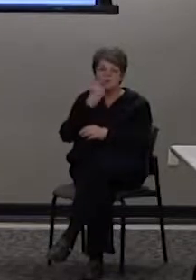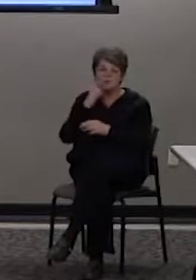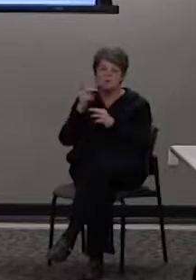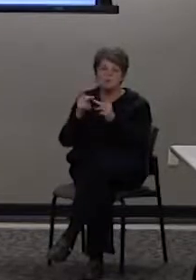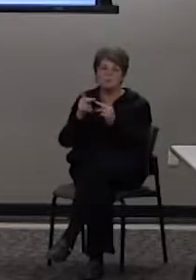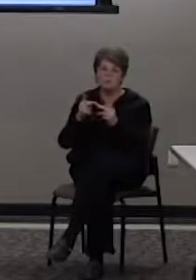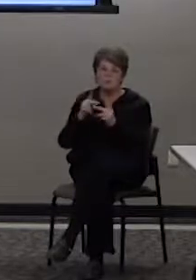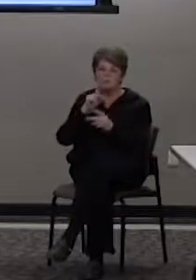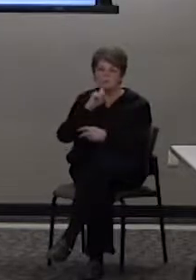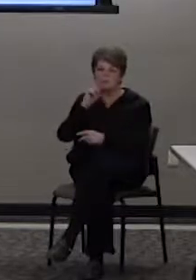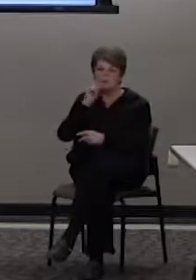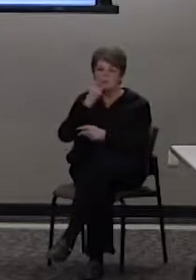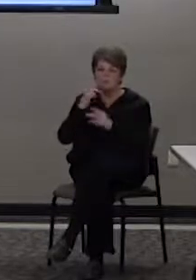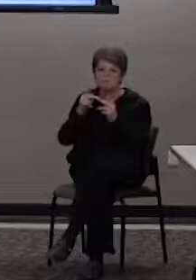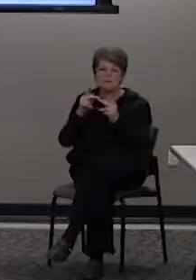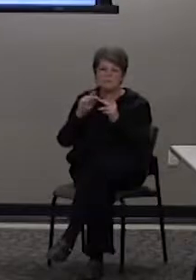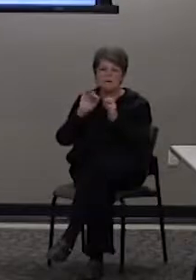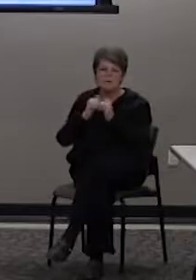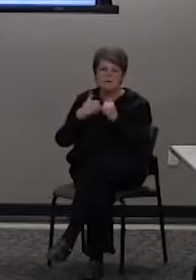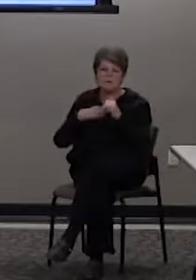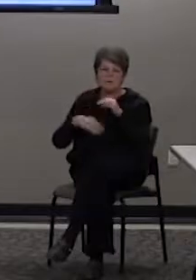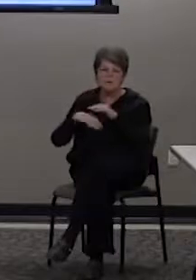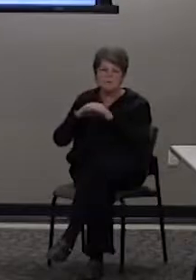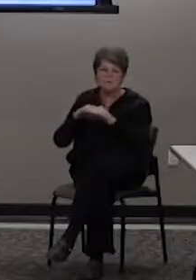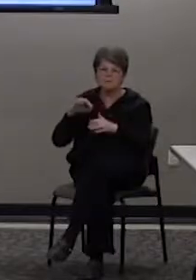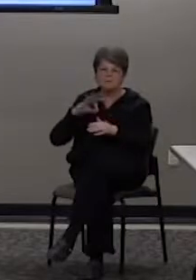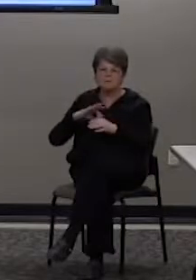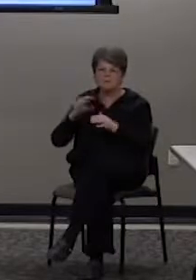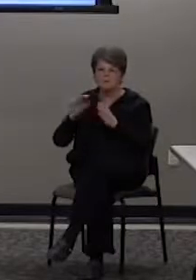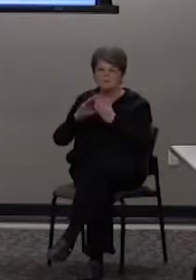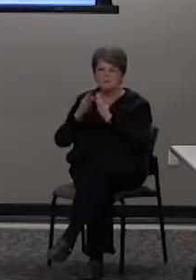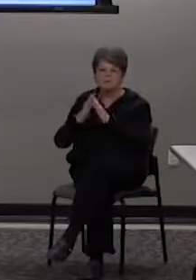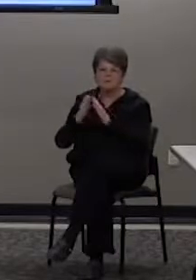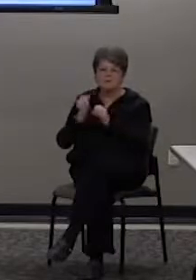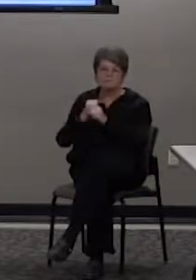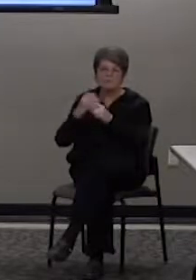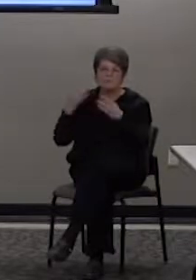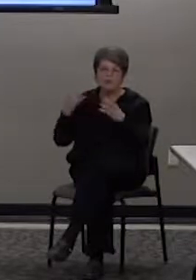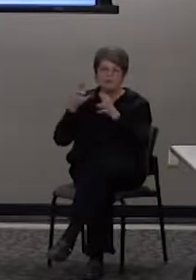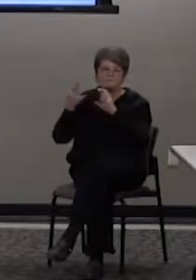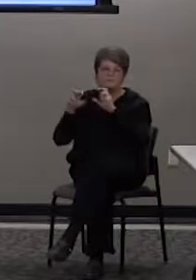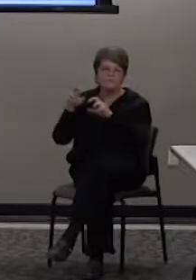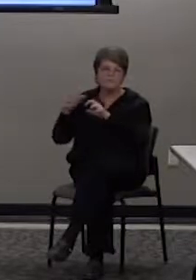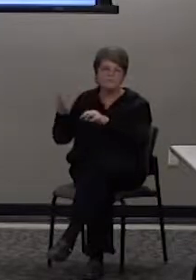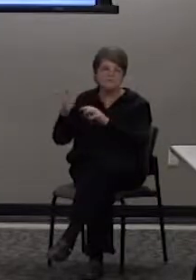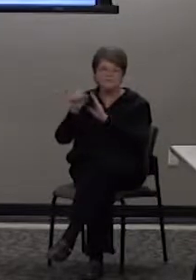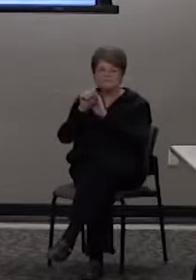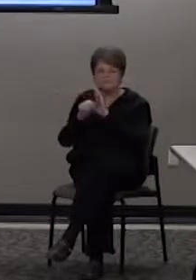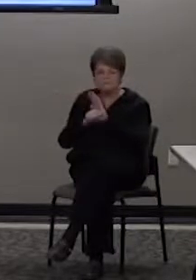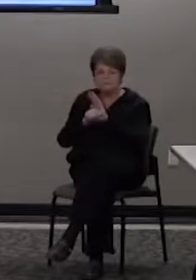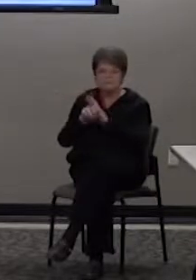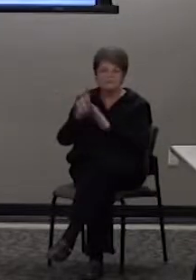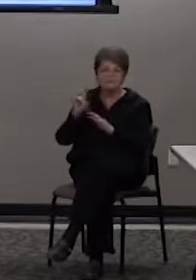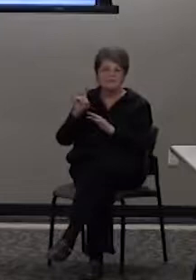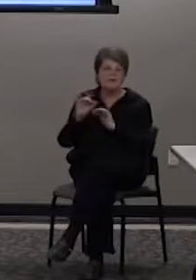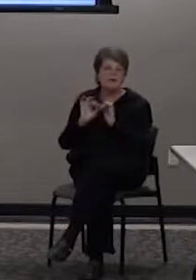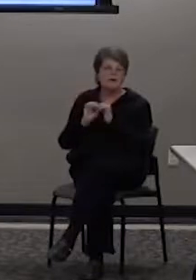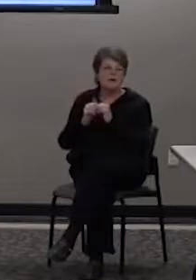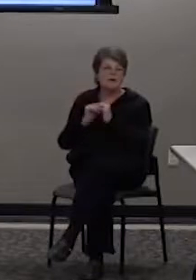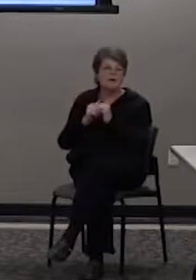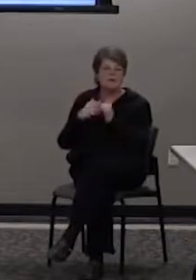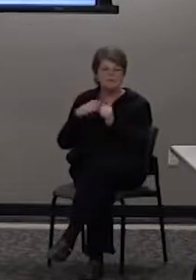It's a really cool place. How do we maximize the benefit of that? And frankly, the community's made a lot of investments there too. The state's made a lot of investments there. So how